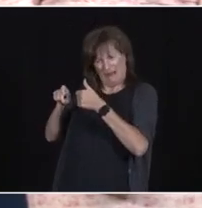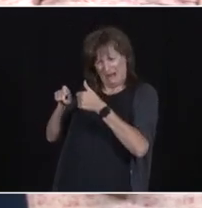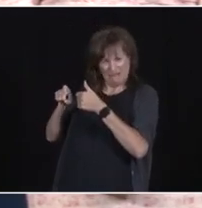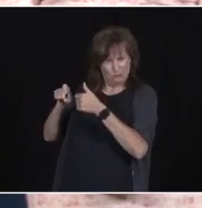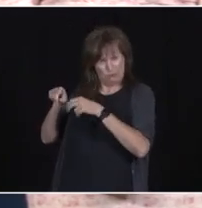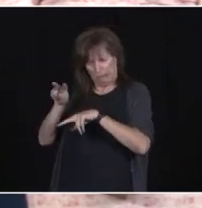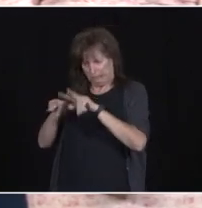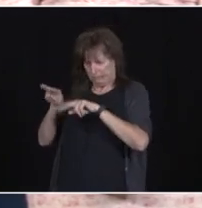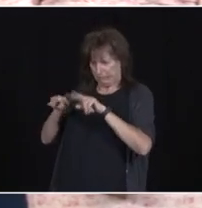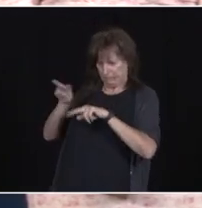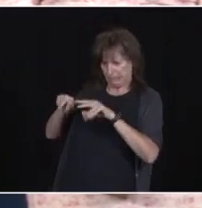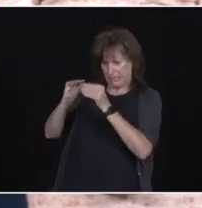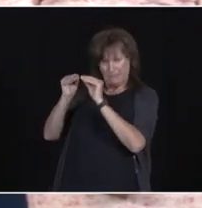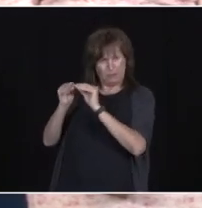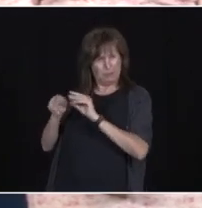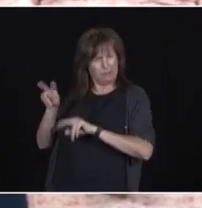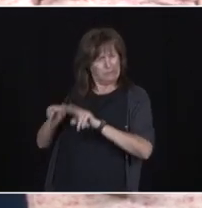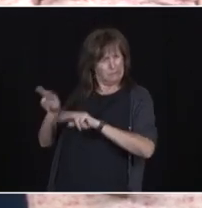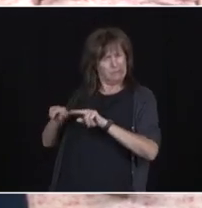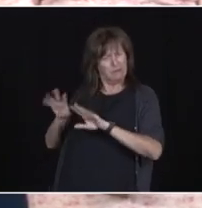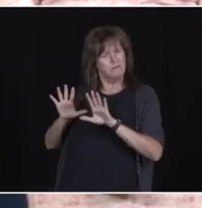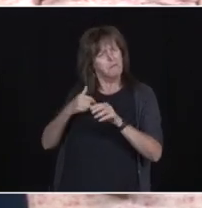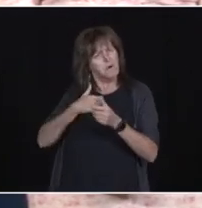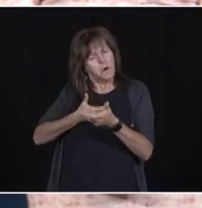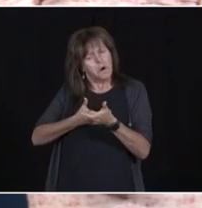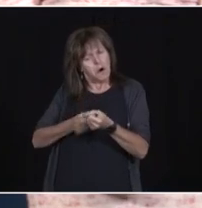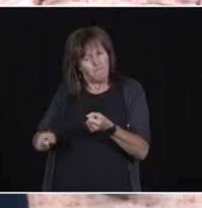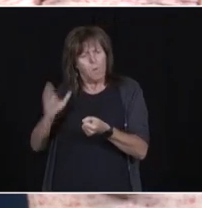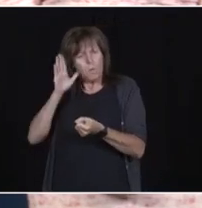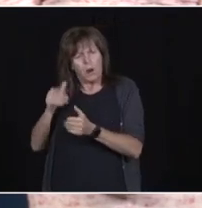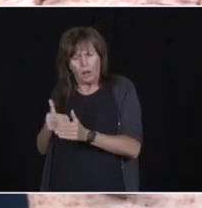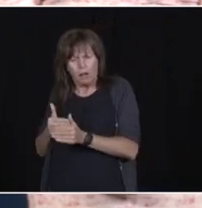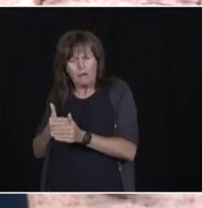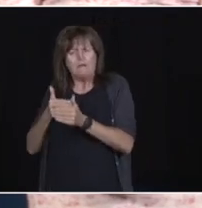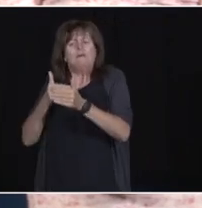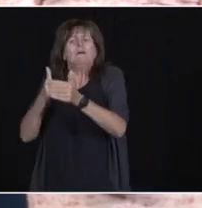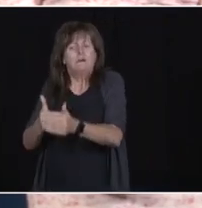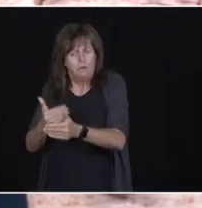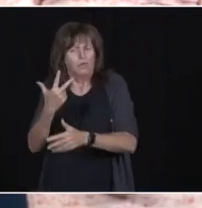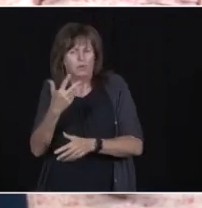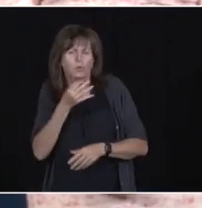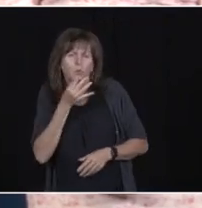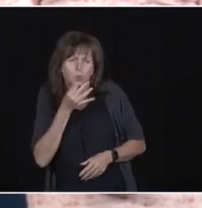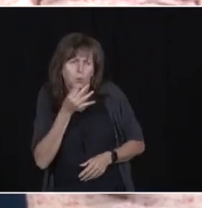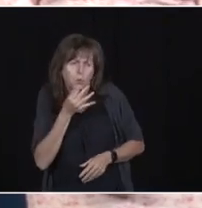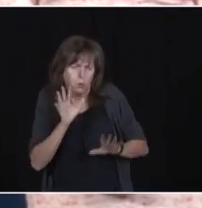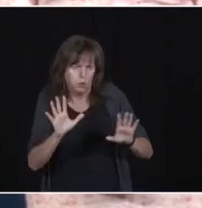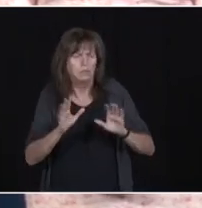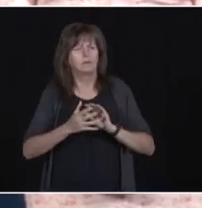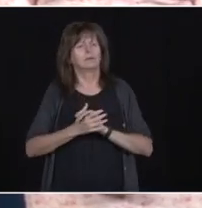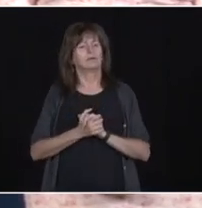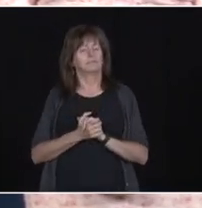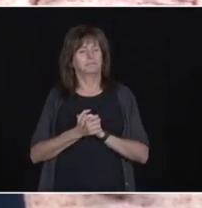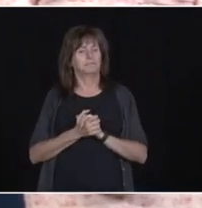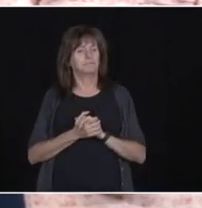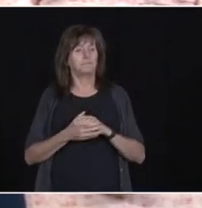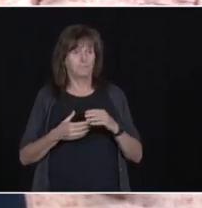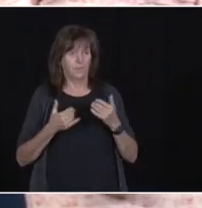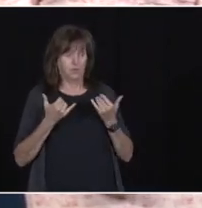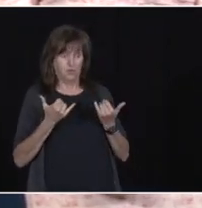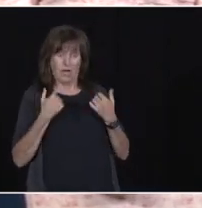there very soon. My friends, we are making real progress. Today's numbers are very, very